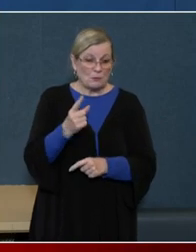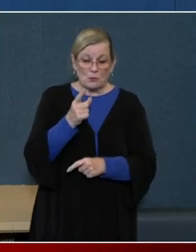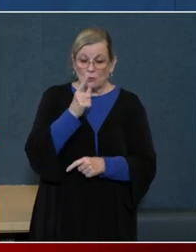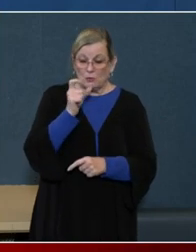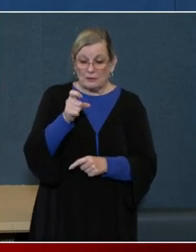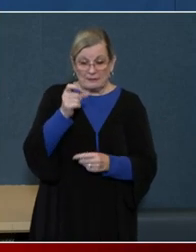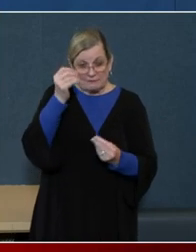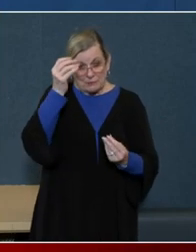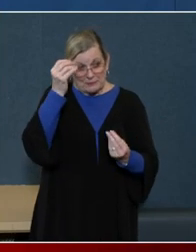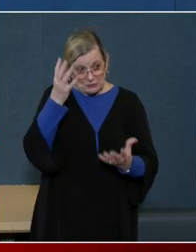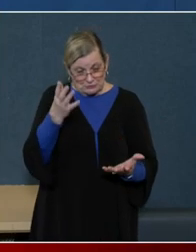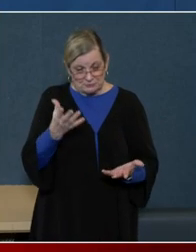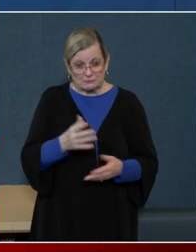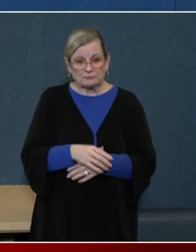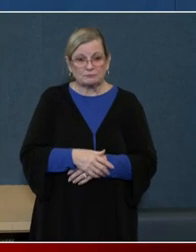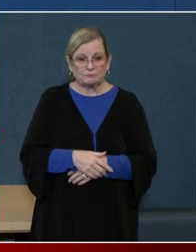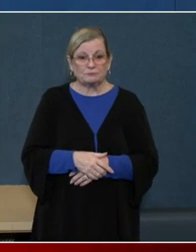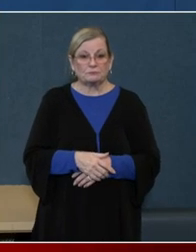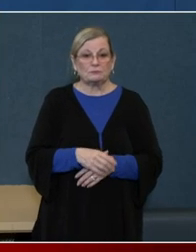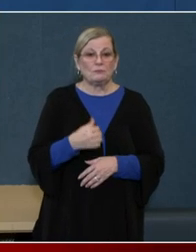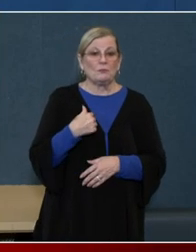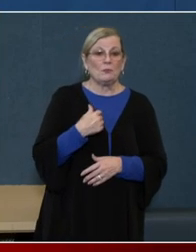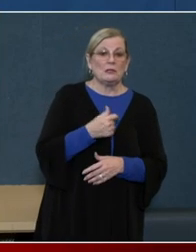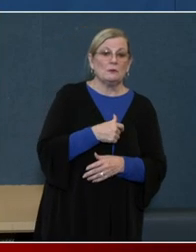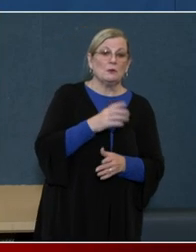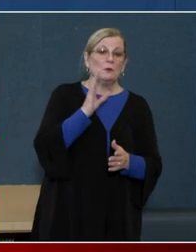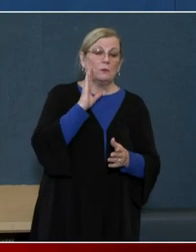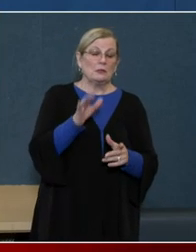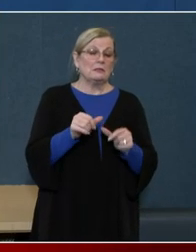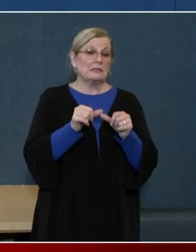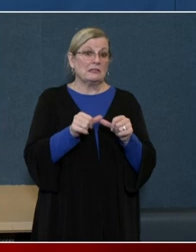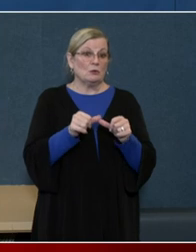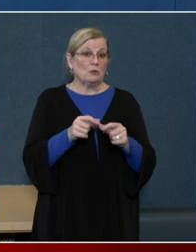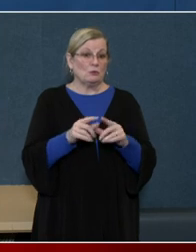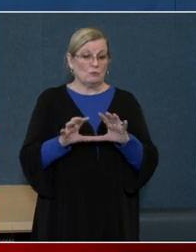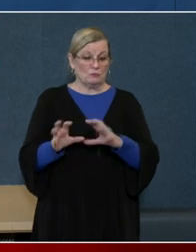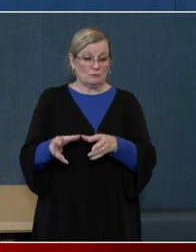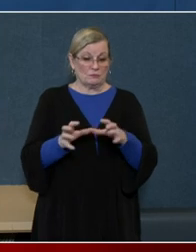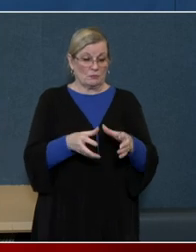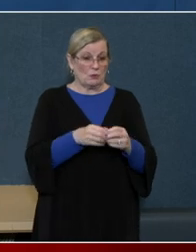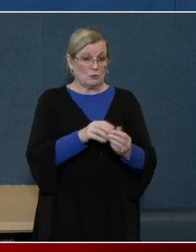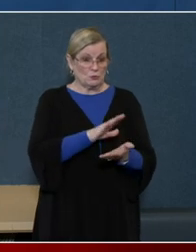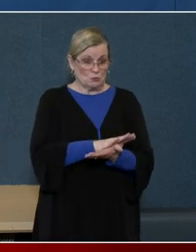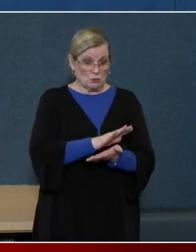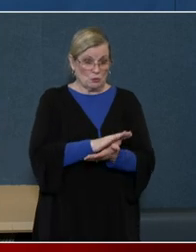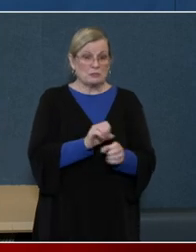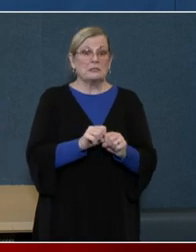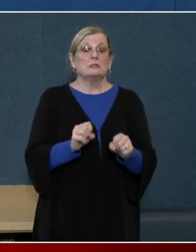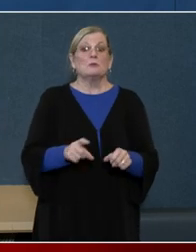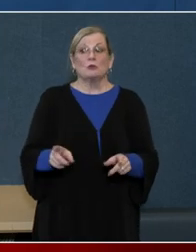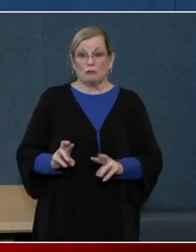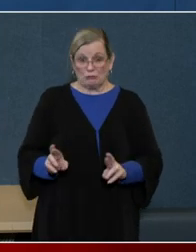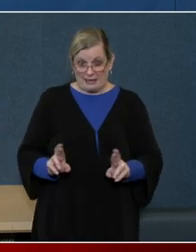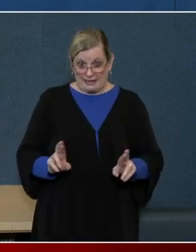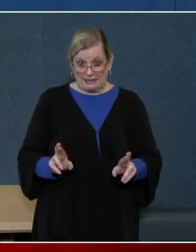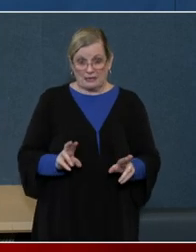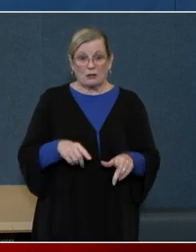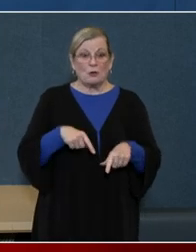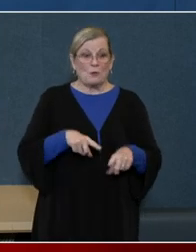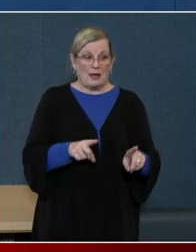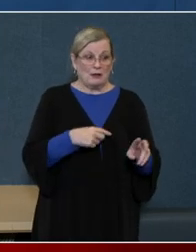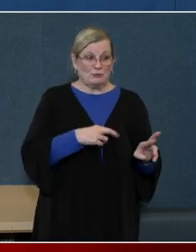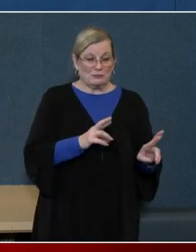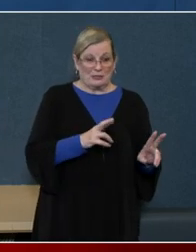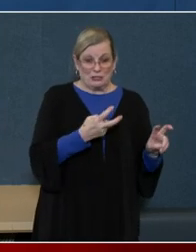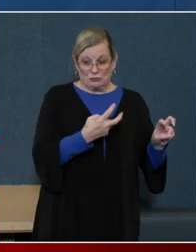We will continue to work with schools on their readiness as we track towards November 9th. This